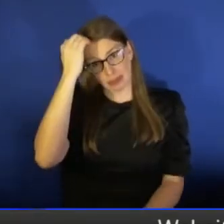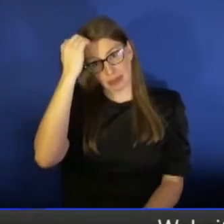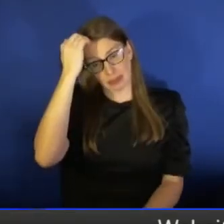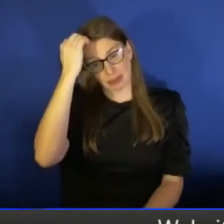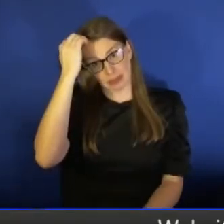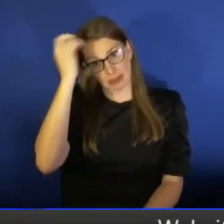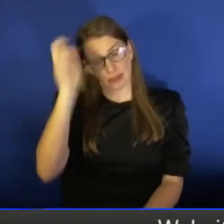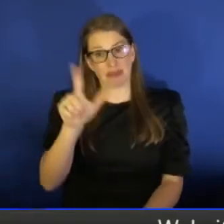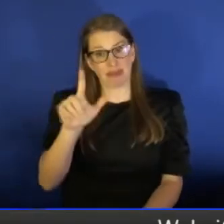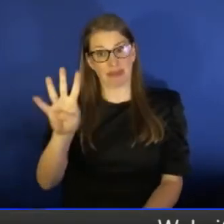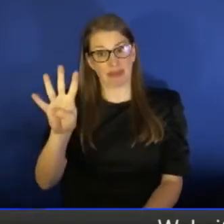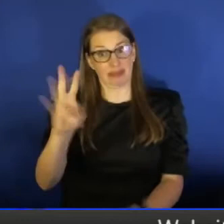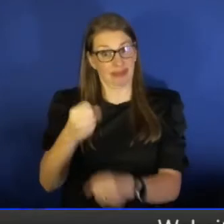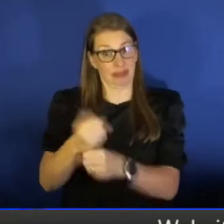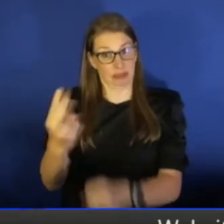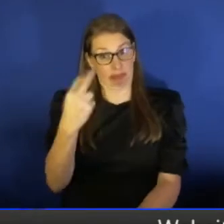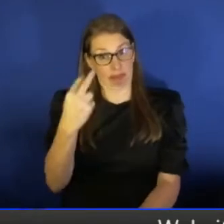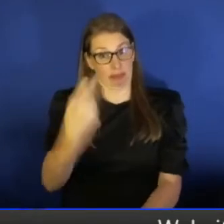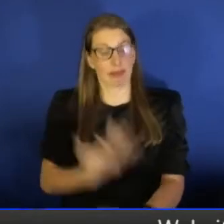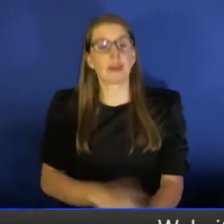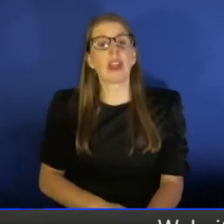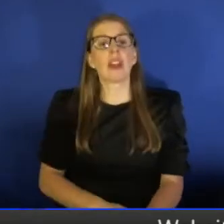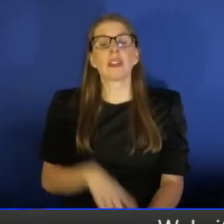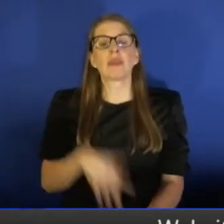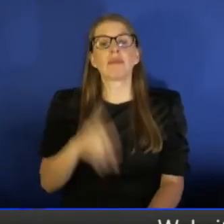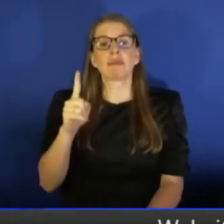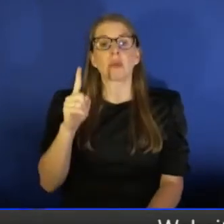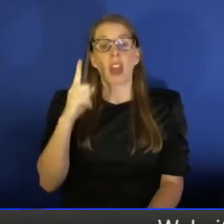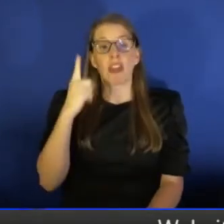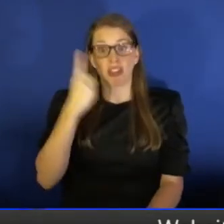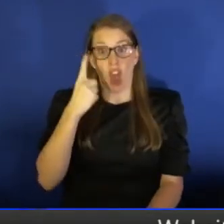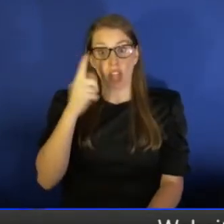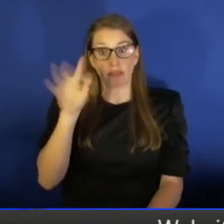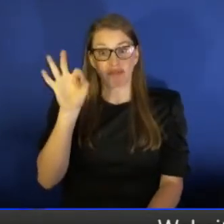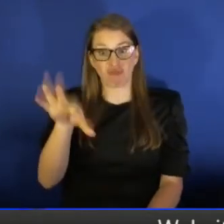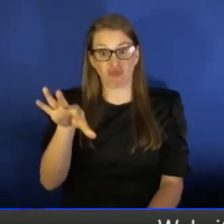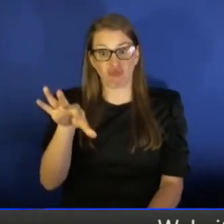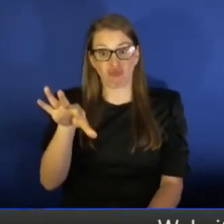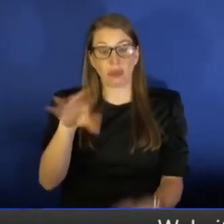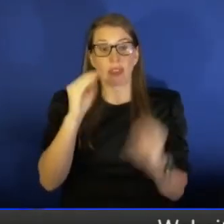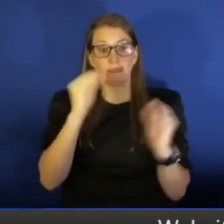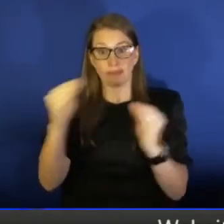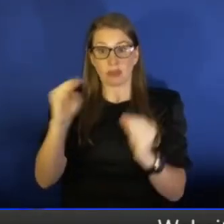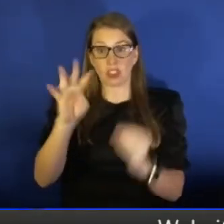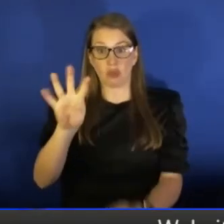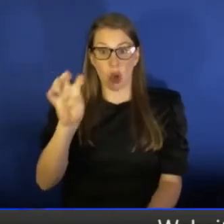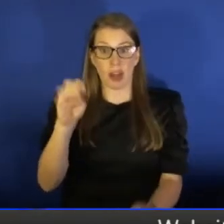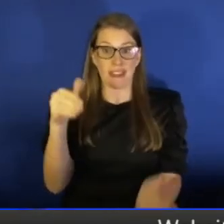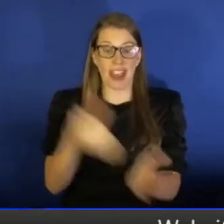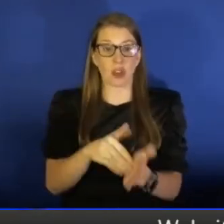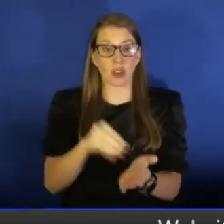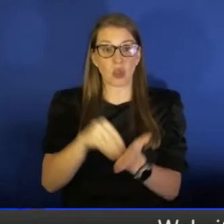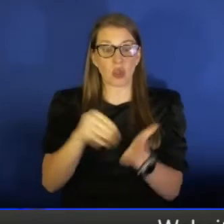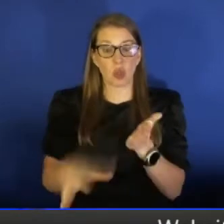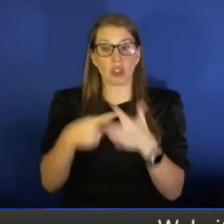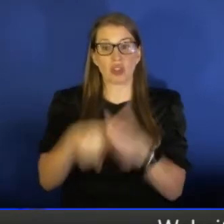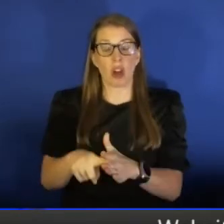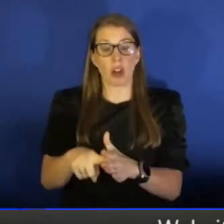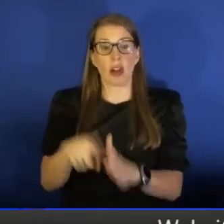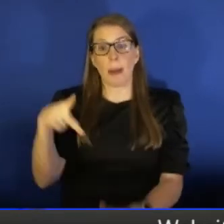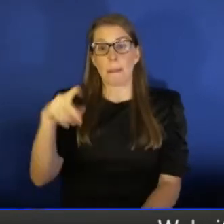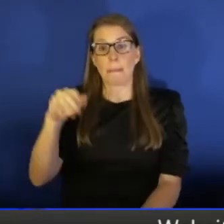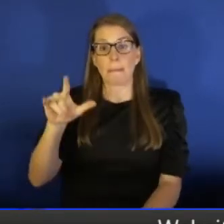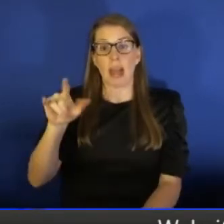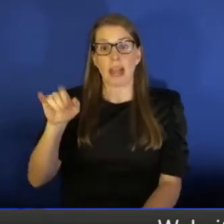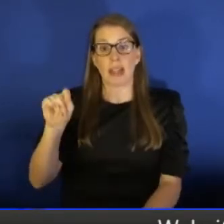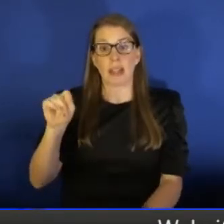a thought. Okay. A thought. And, now we've educated 400,000 students. We started a pilot program in 3 high schools, and